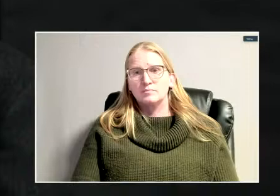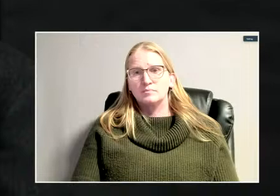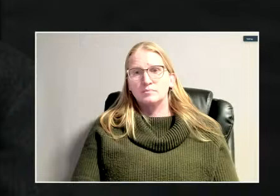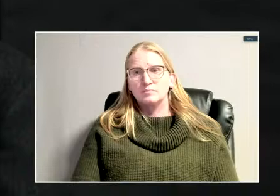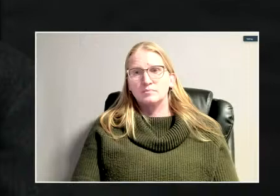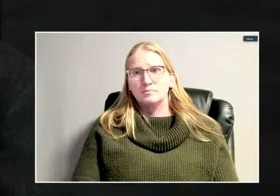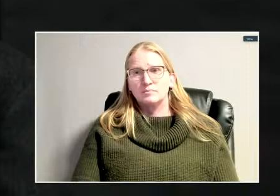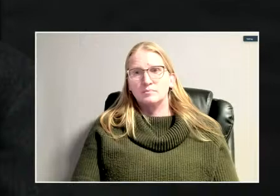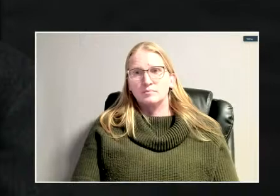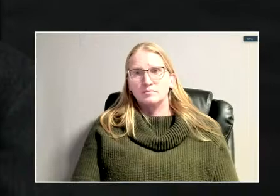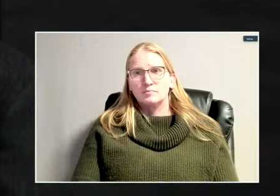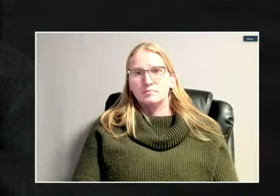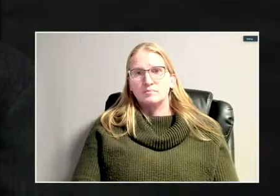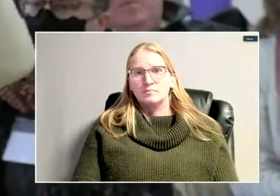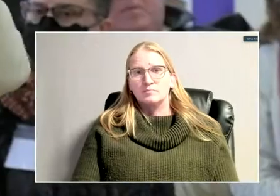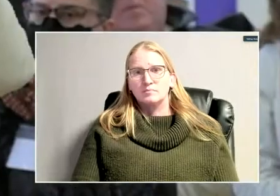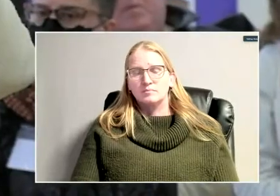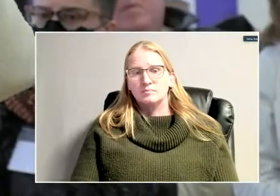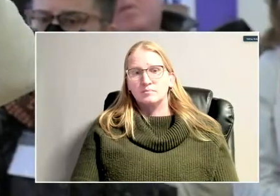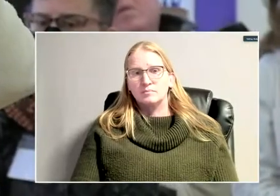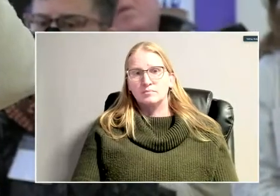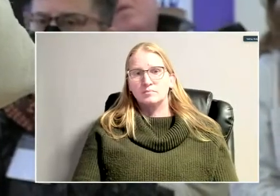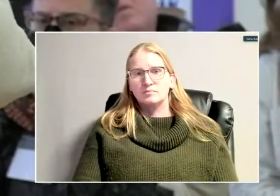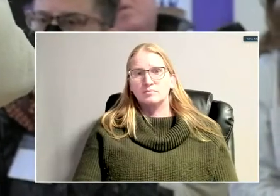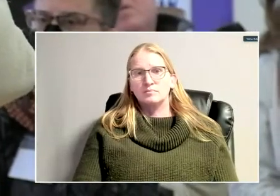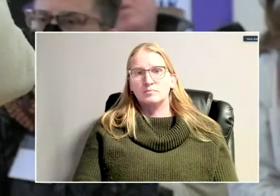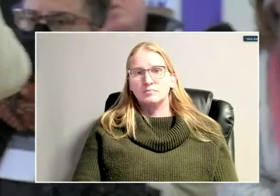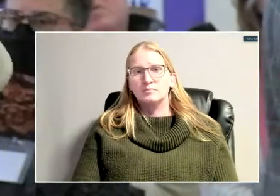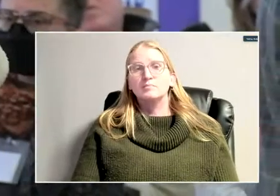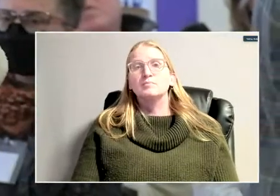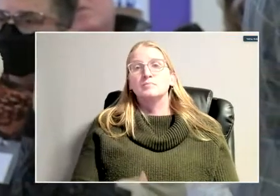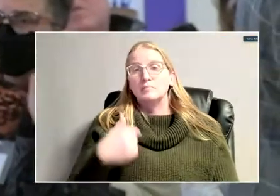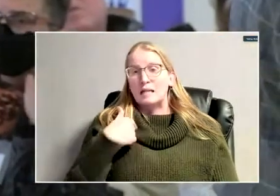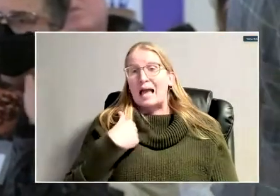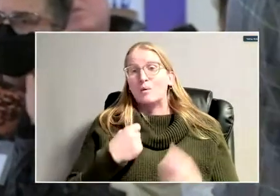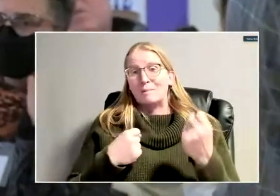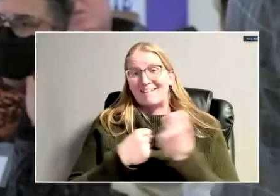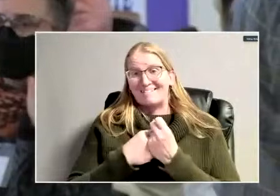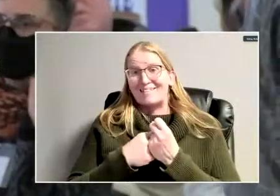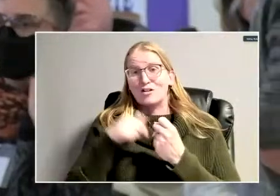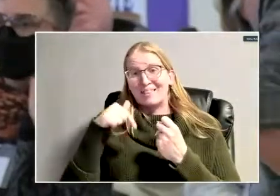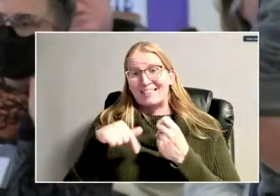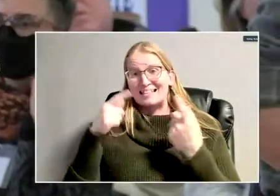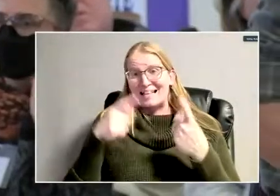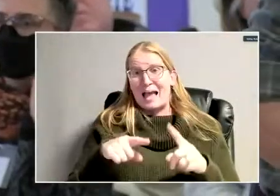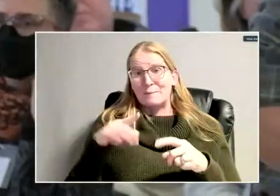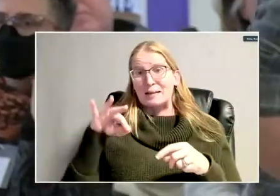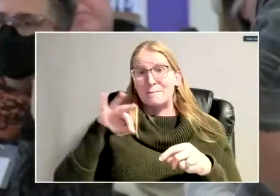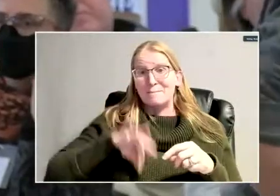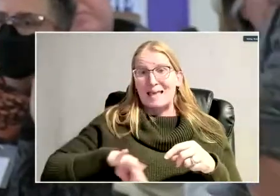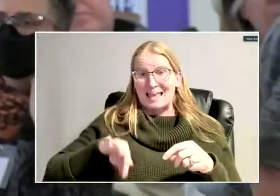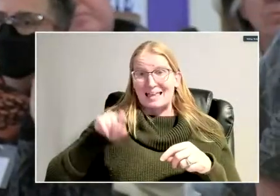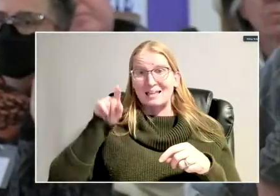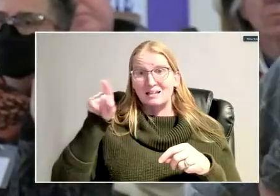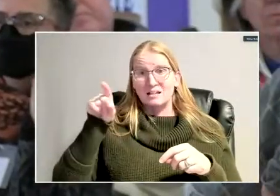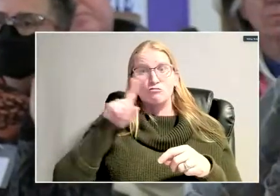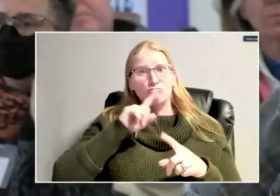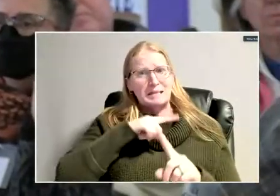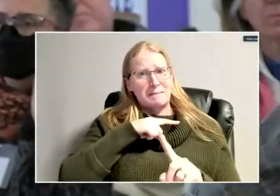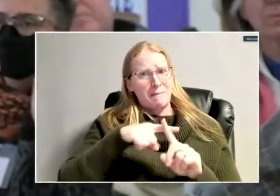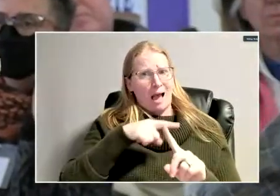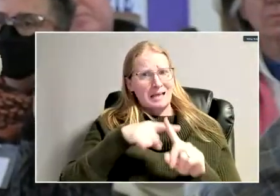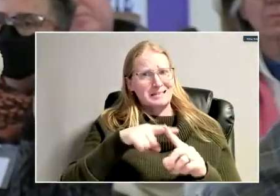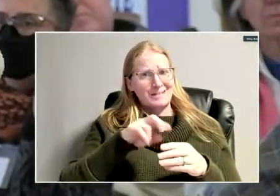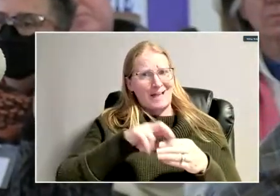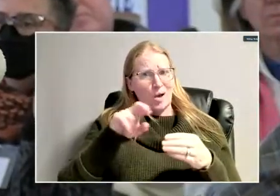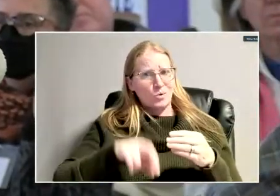coie I'm going to be in favor of this um this has happened in Maine and there's been a lot of um it's had a really positive outcome in the state of